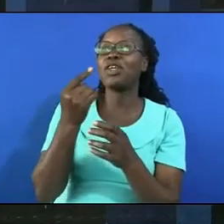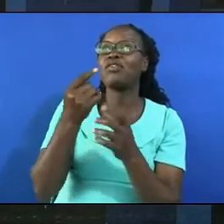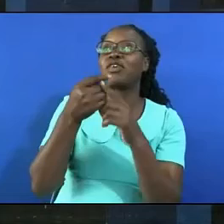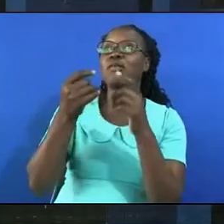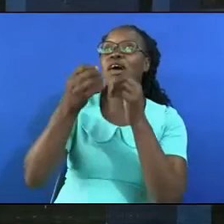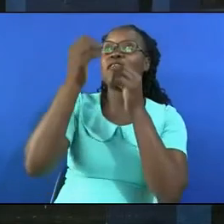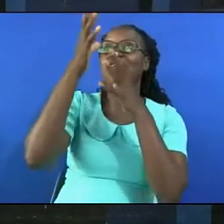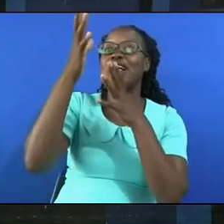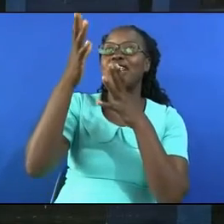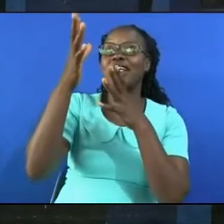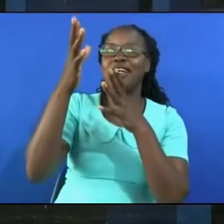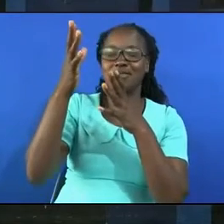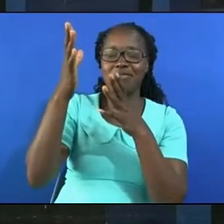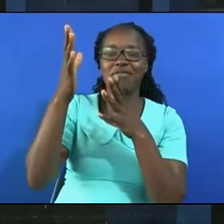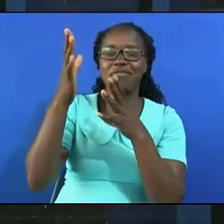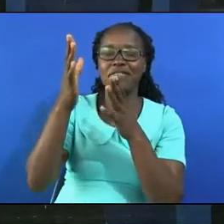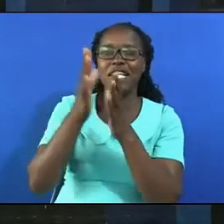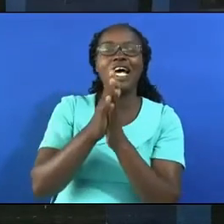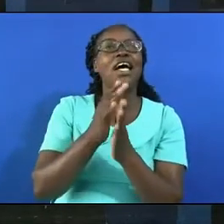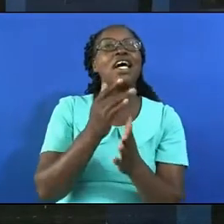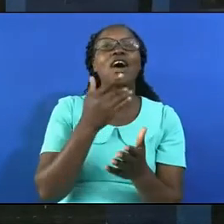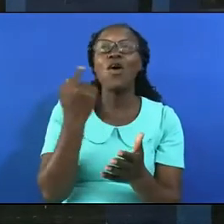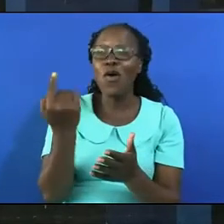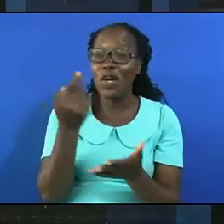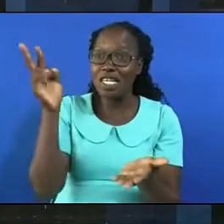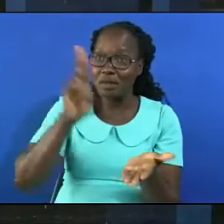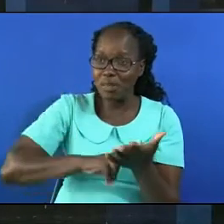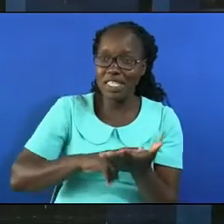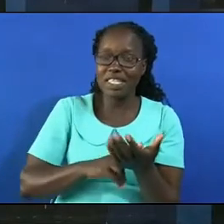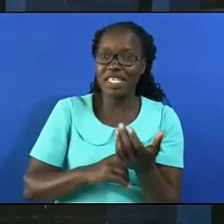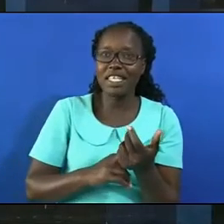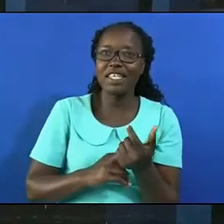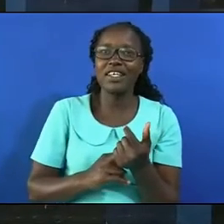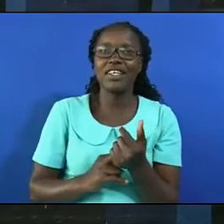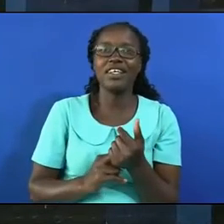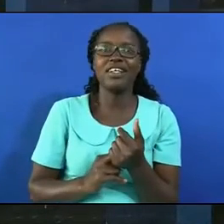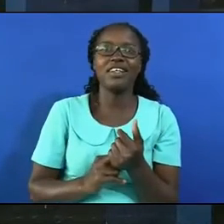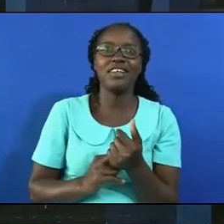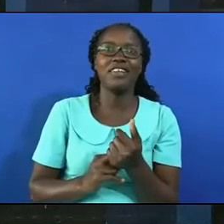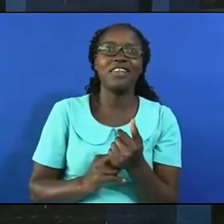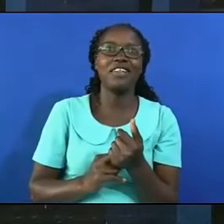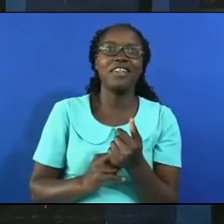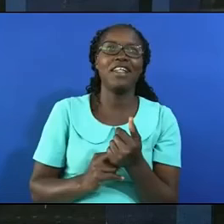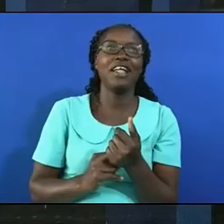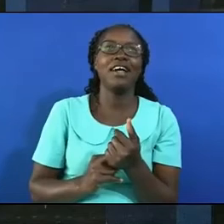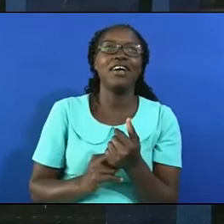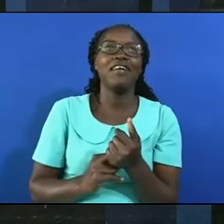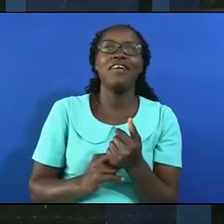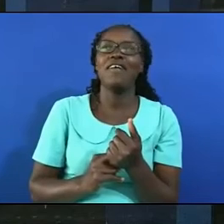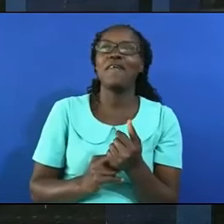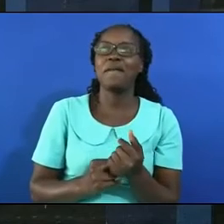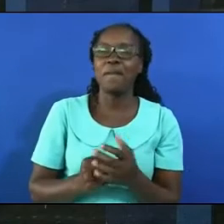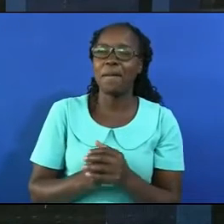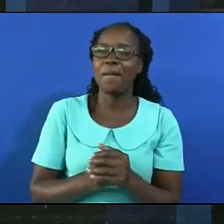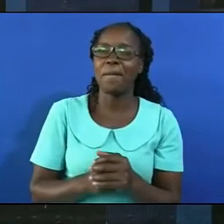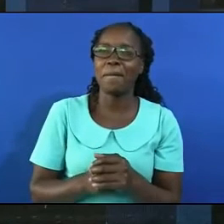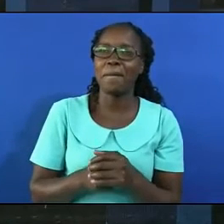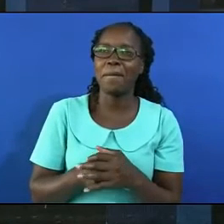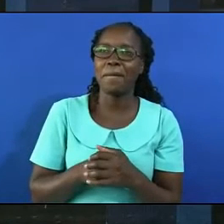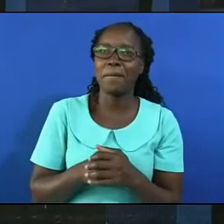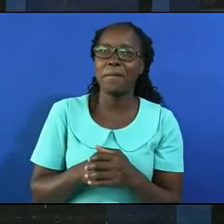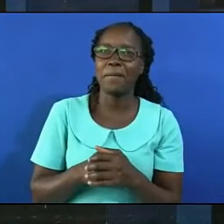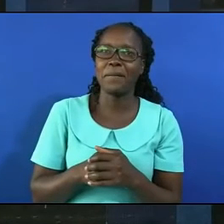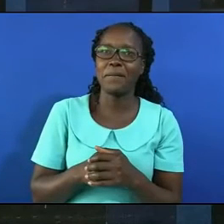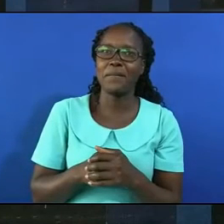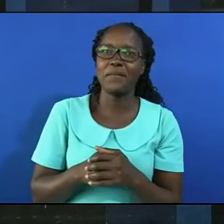come from our Father. I'm saying that can only come from our Father. I say that can only come from our